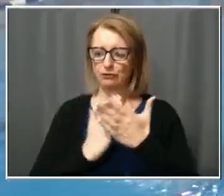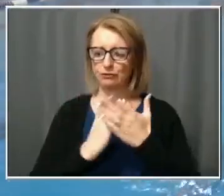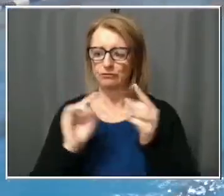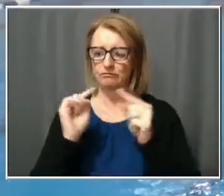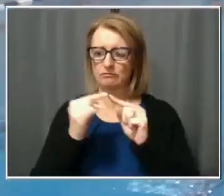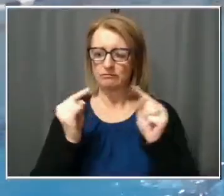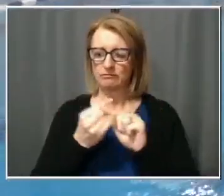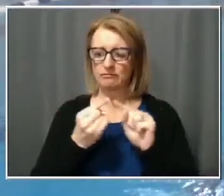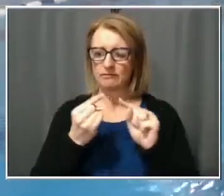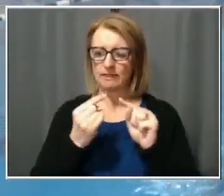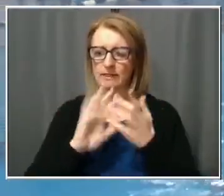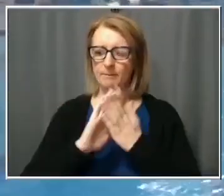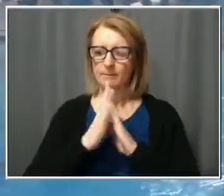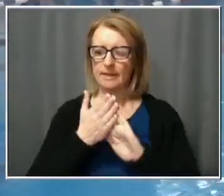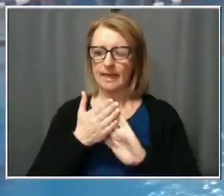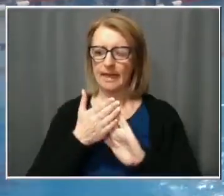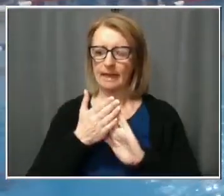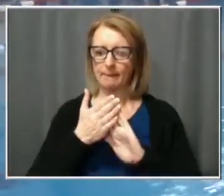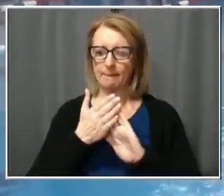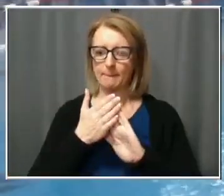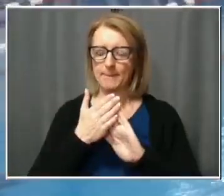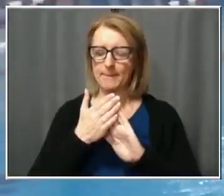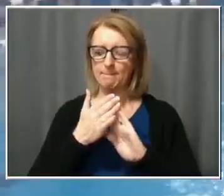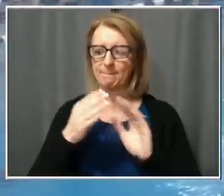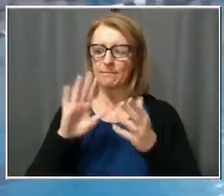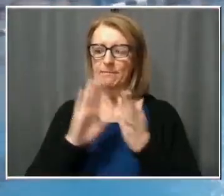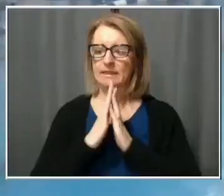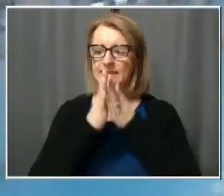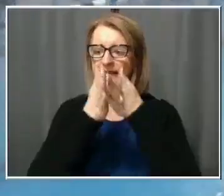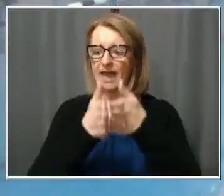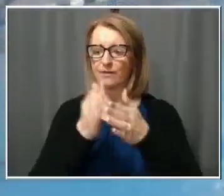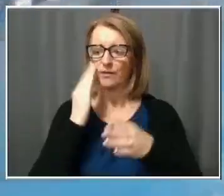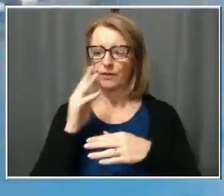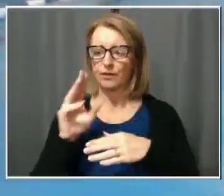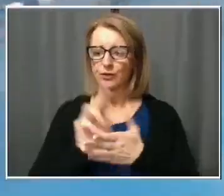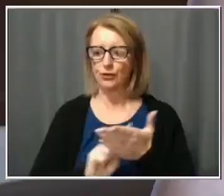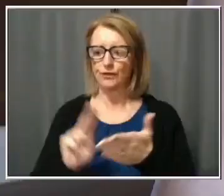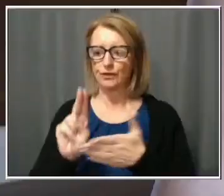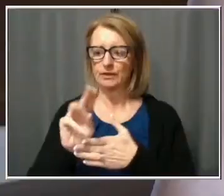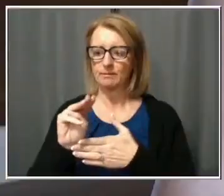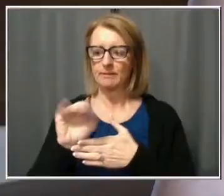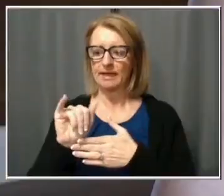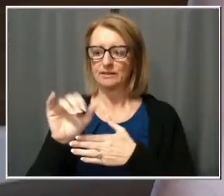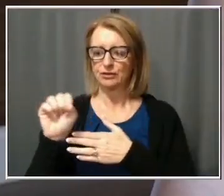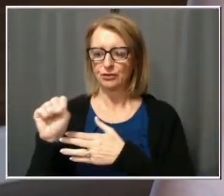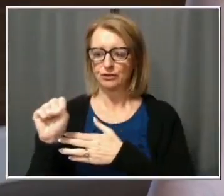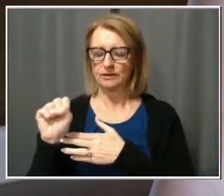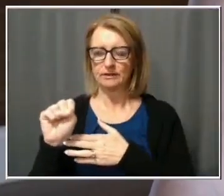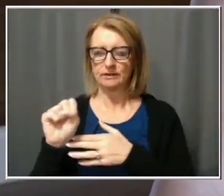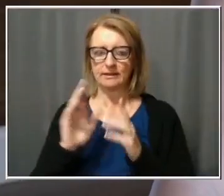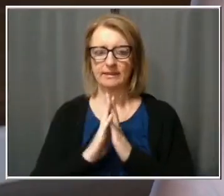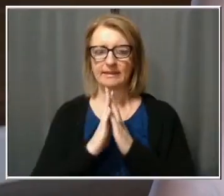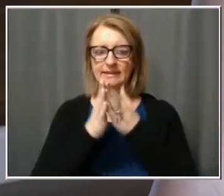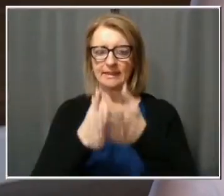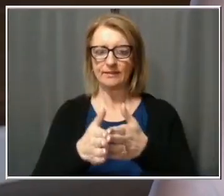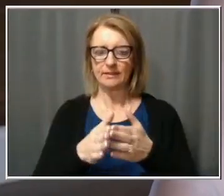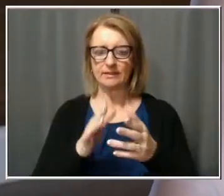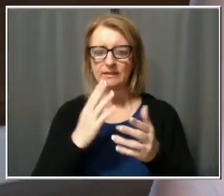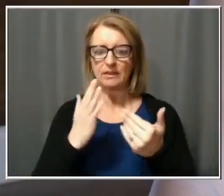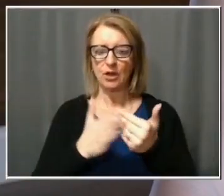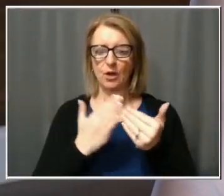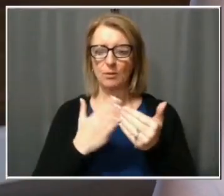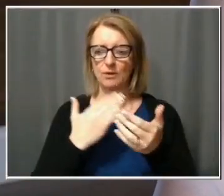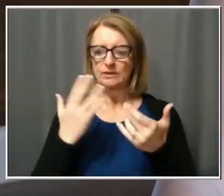collegiate diver at the University of Massachusetts. I did diving, which was awesome, and I loved it because it was similar to gymnastics, just a little